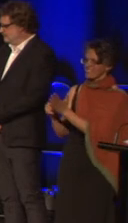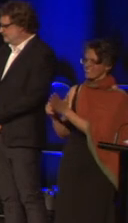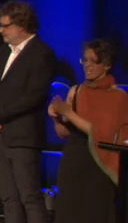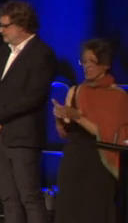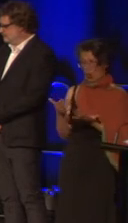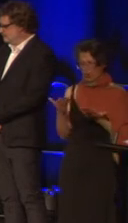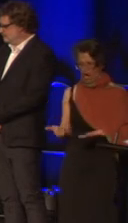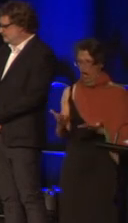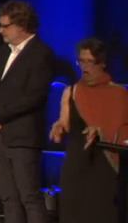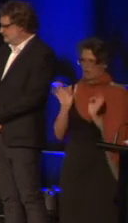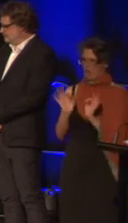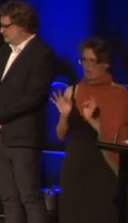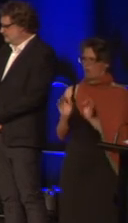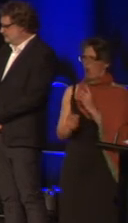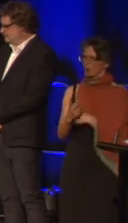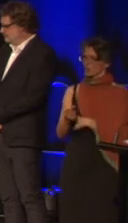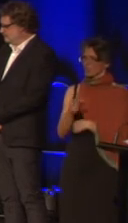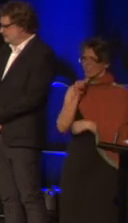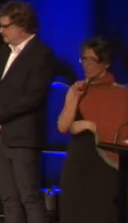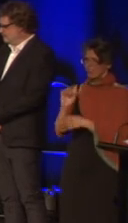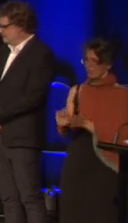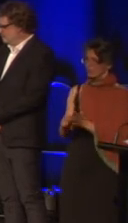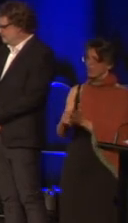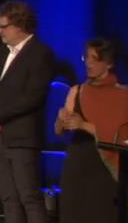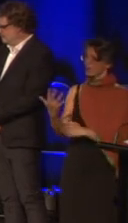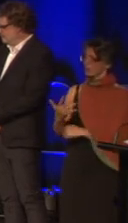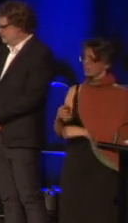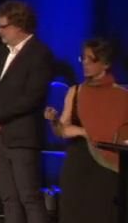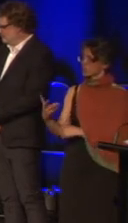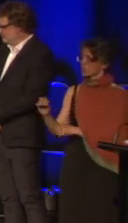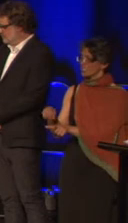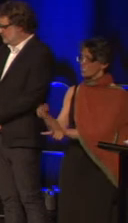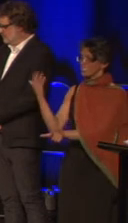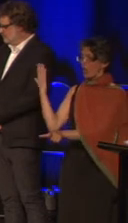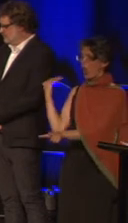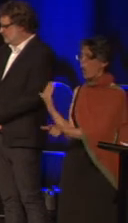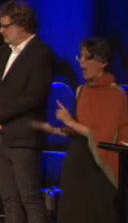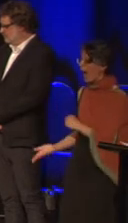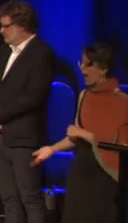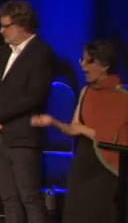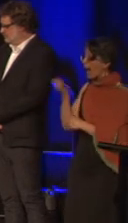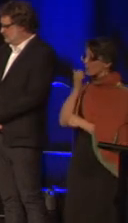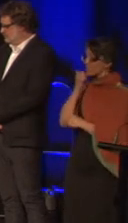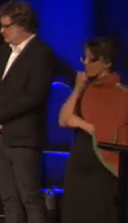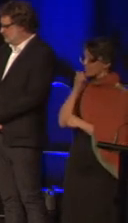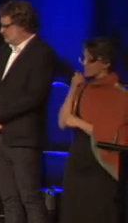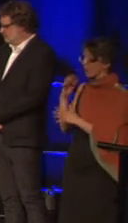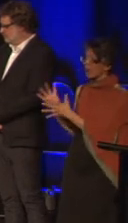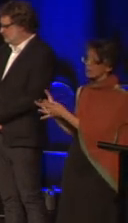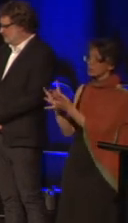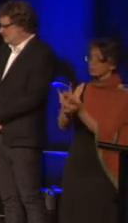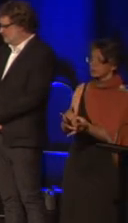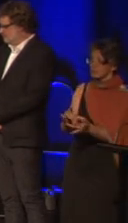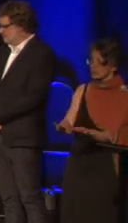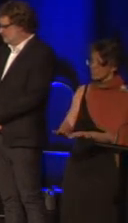great opportunity, because if we'd done it 15 to 20 years ago, we wouldn't have updated it with the recent sea level rise kind of